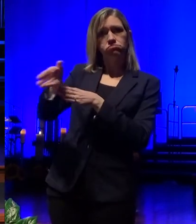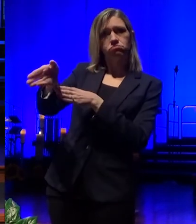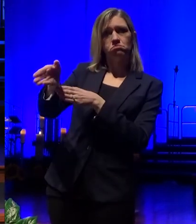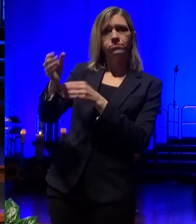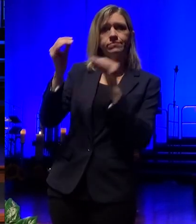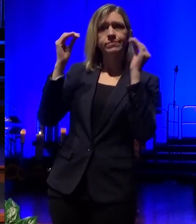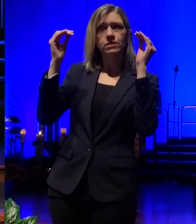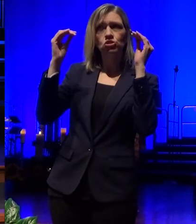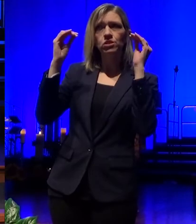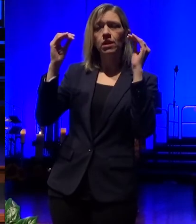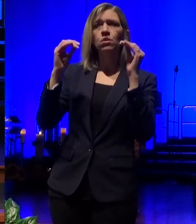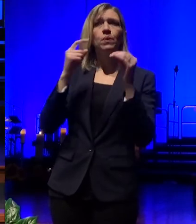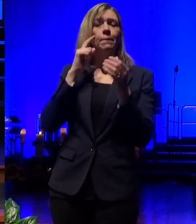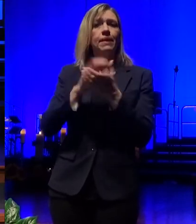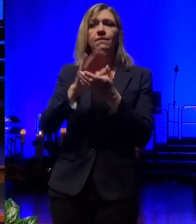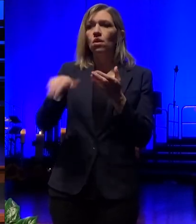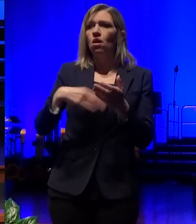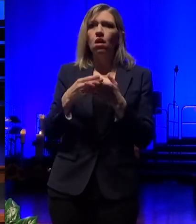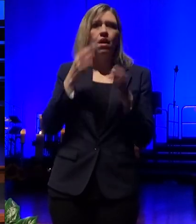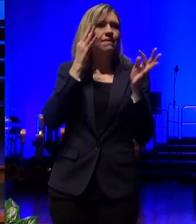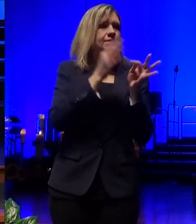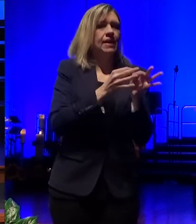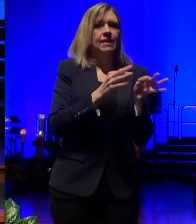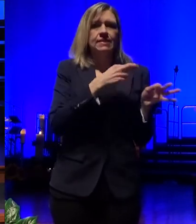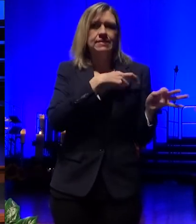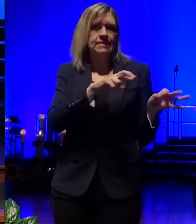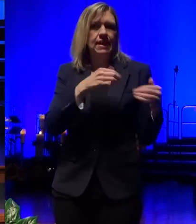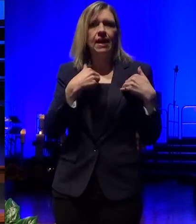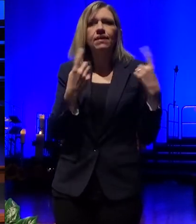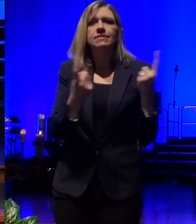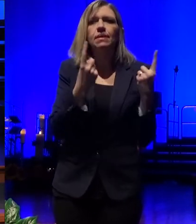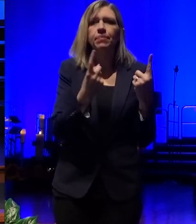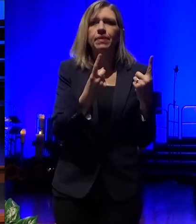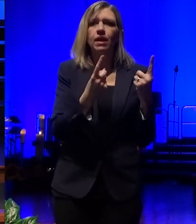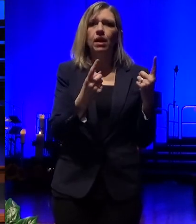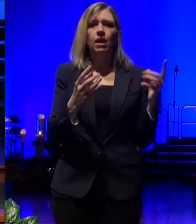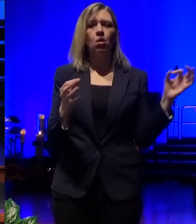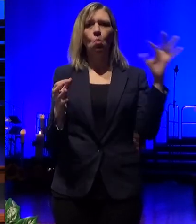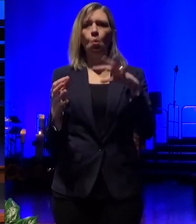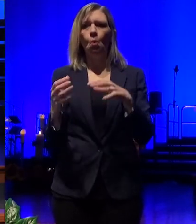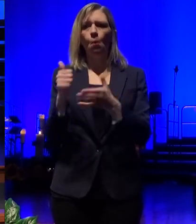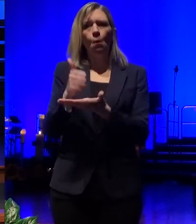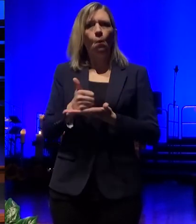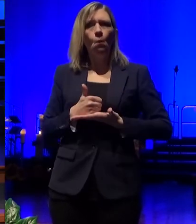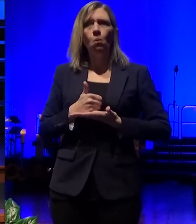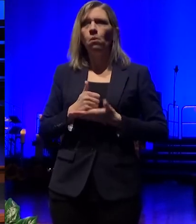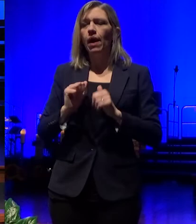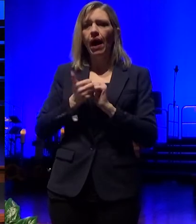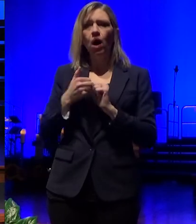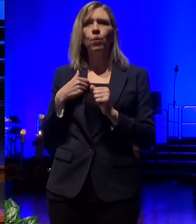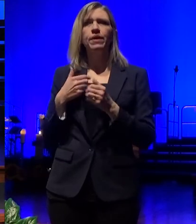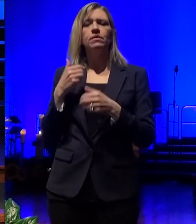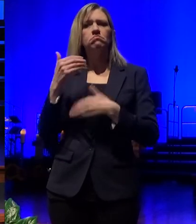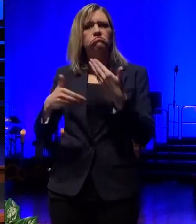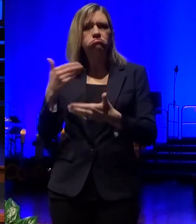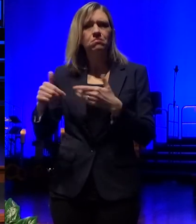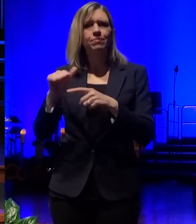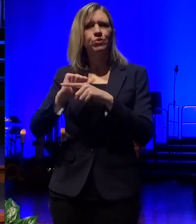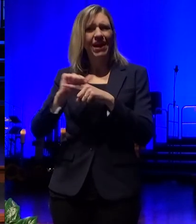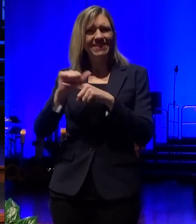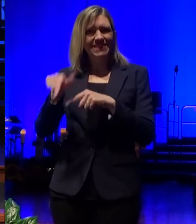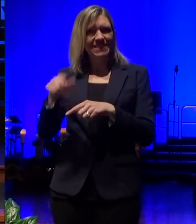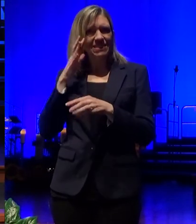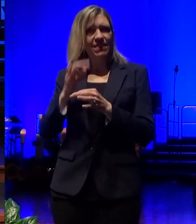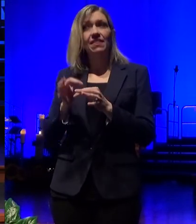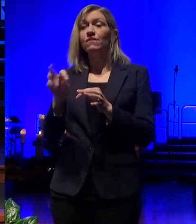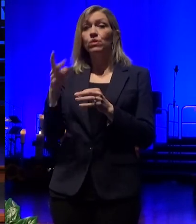and believe that all faiths have something to teach us, which is demonstrated by how we live out and practice this faith, how we have that. Have